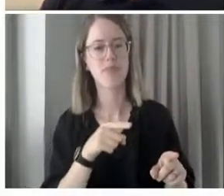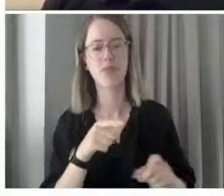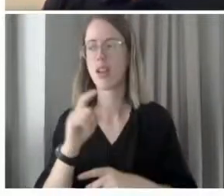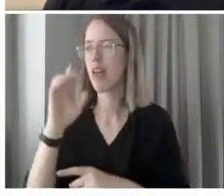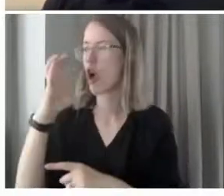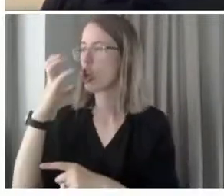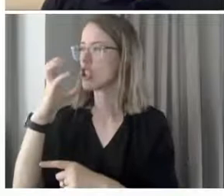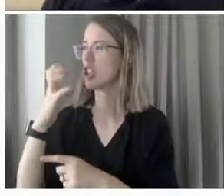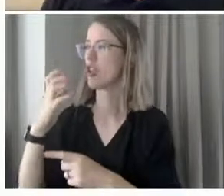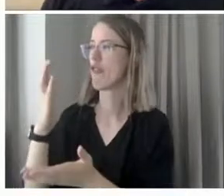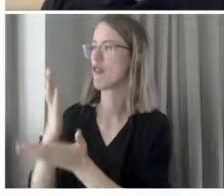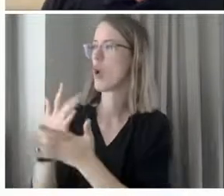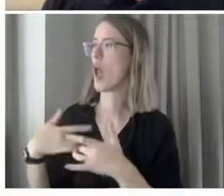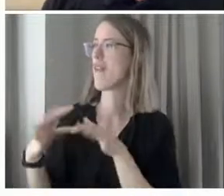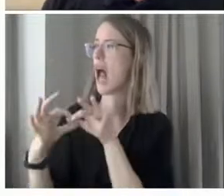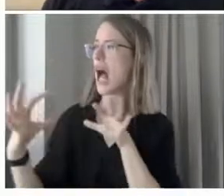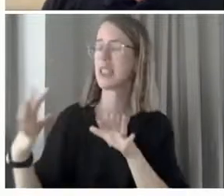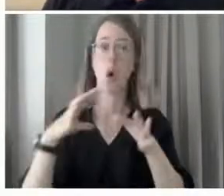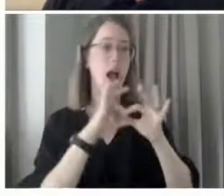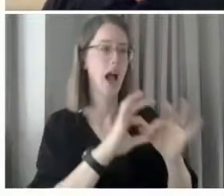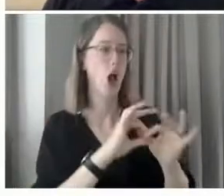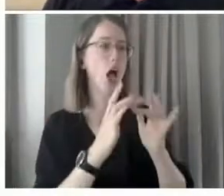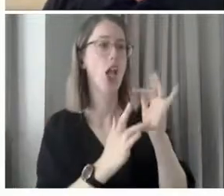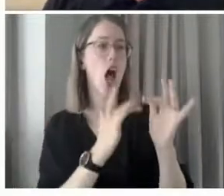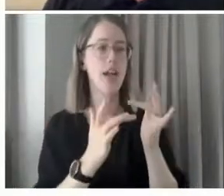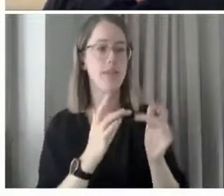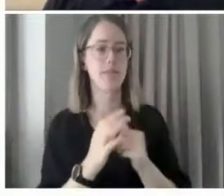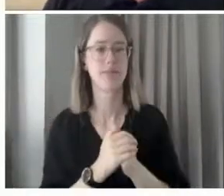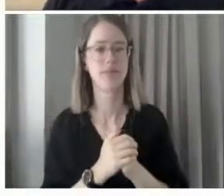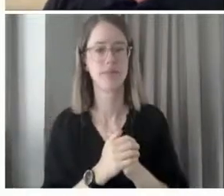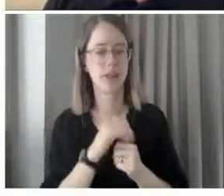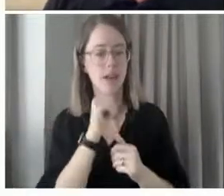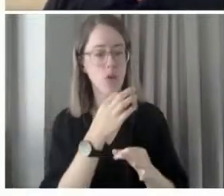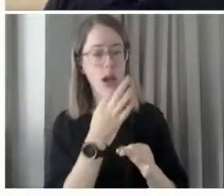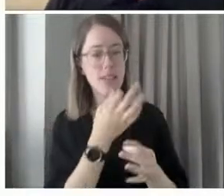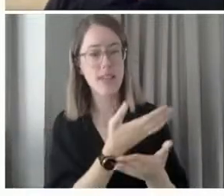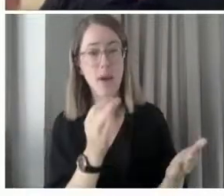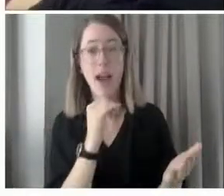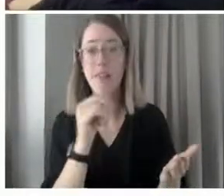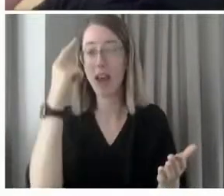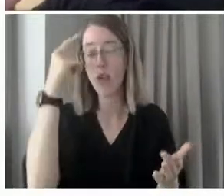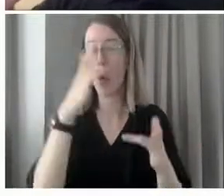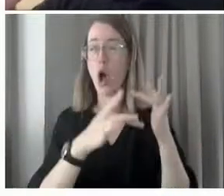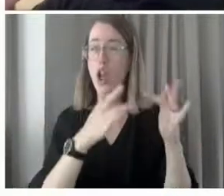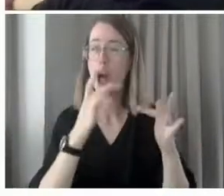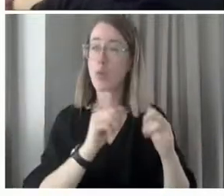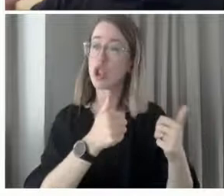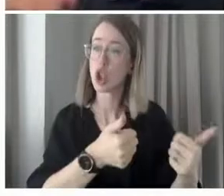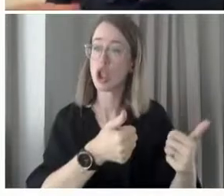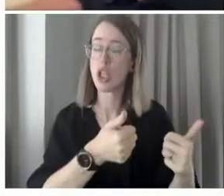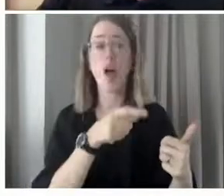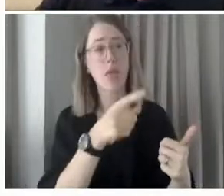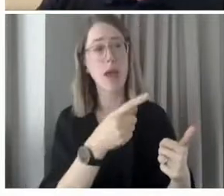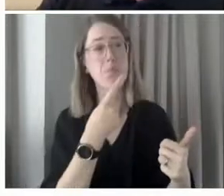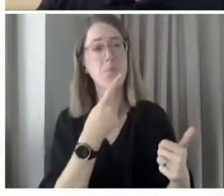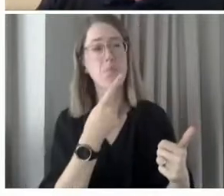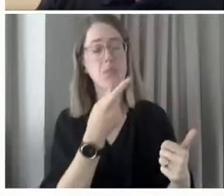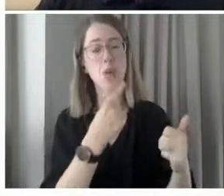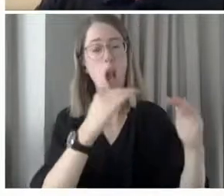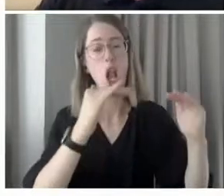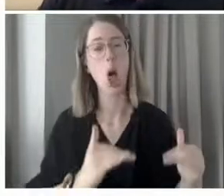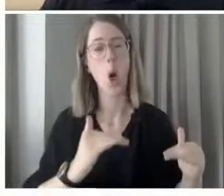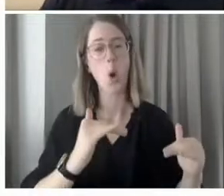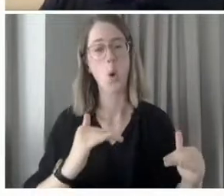real thing. And what's also really interesting is when you ask them whether they thought it was any good, they score it relatively low compared to all the